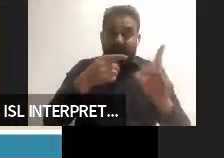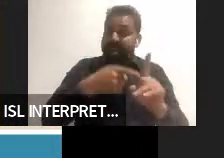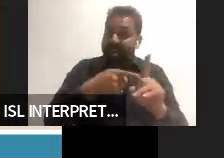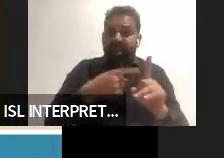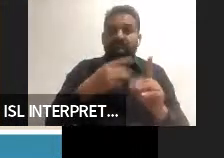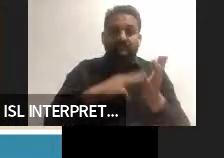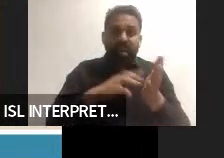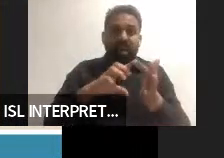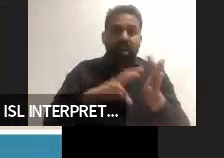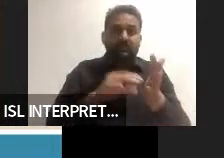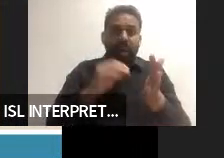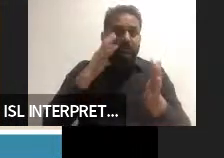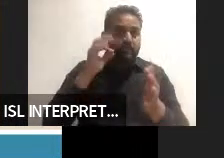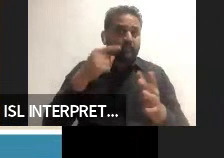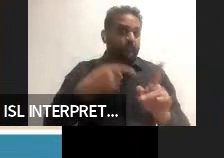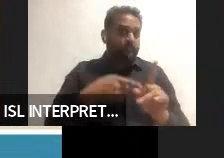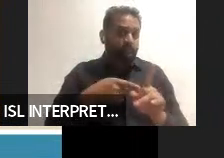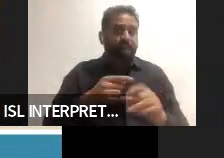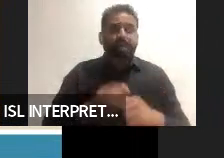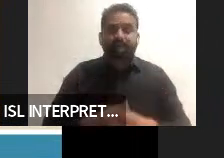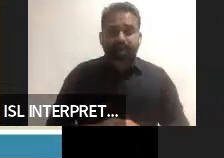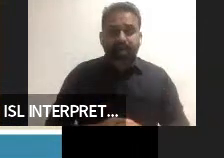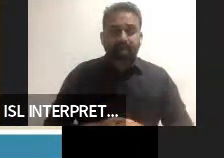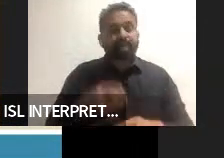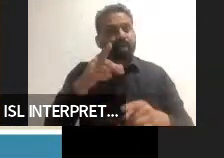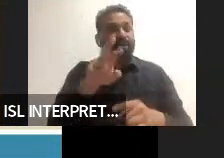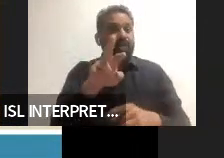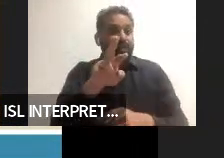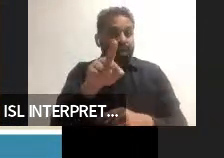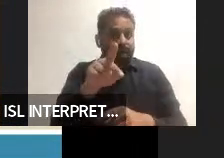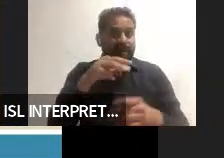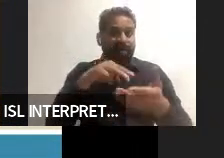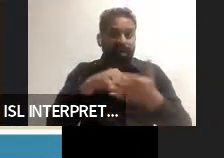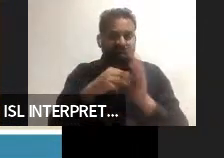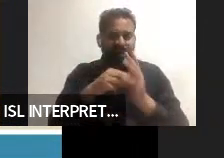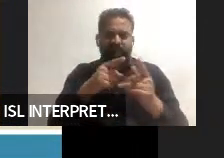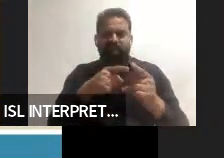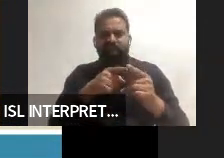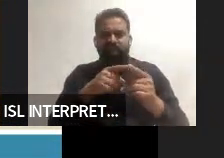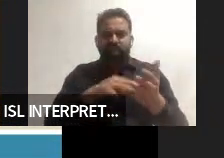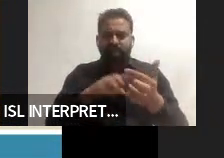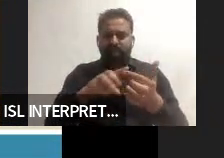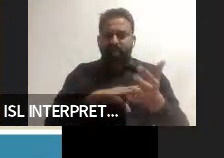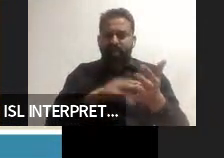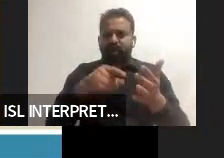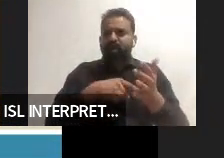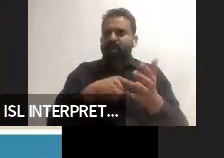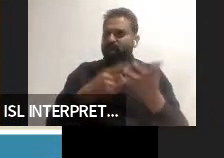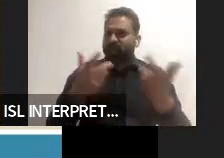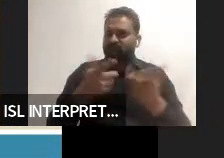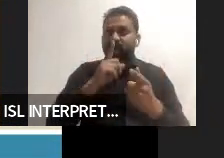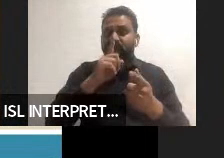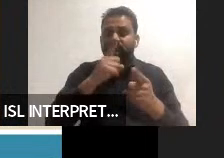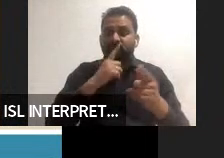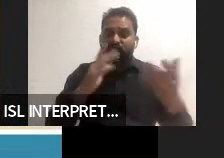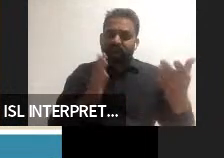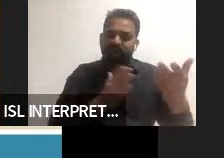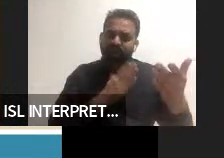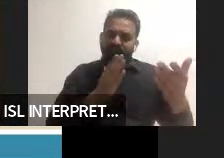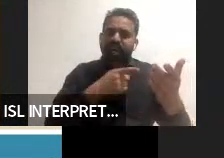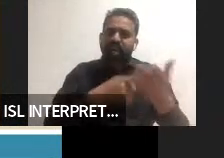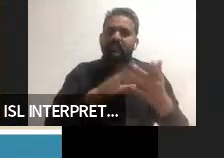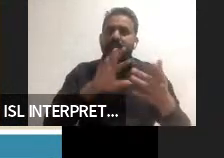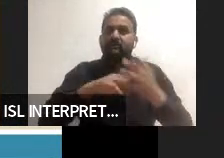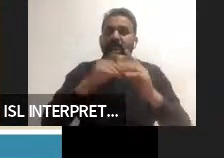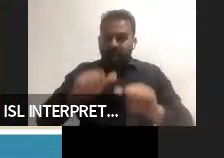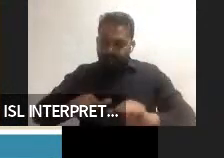mood. Of course, the winning and losing doesn't depend on your memoranda writing, but there's a championship, there's a winning part in the memoranda